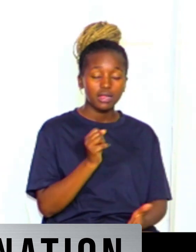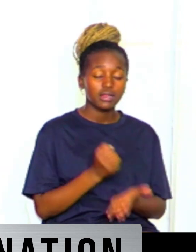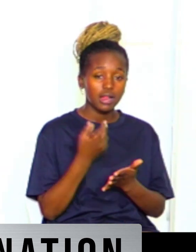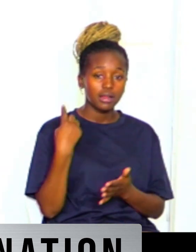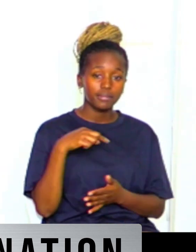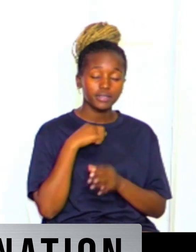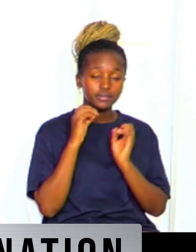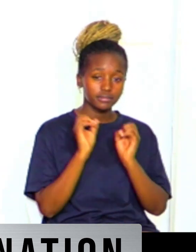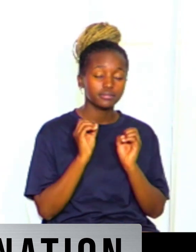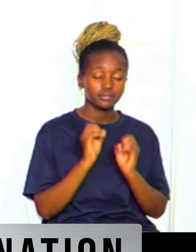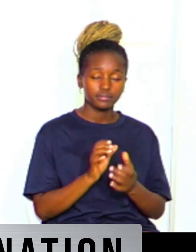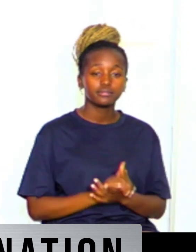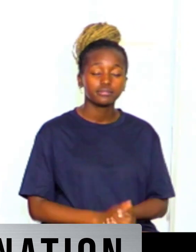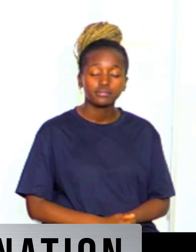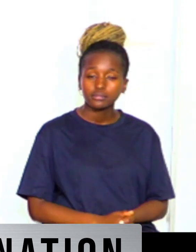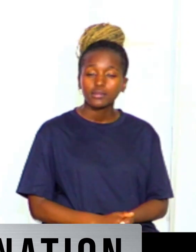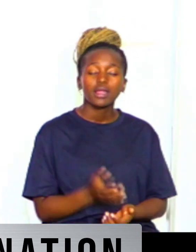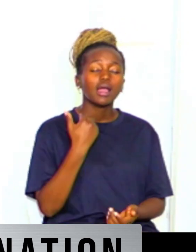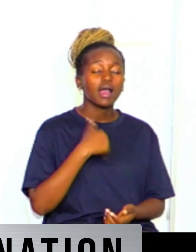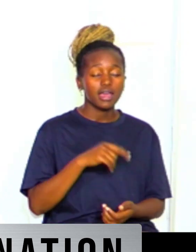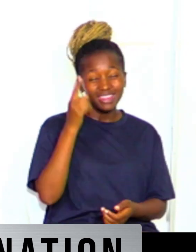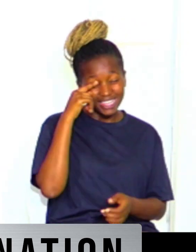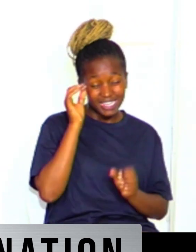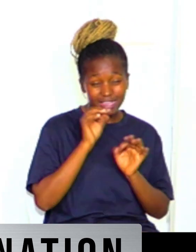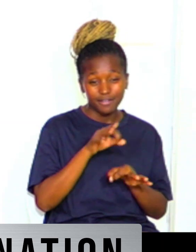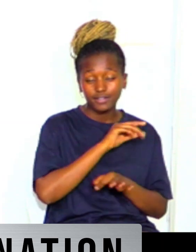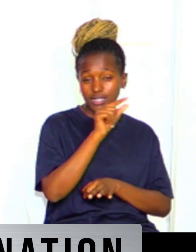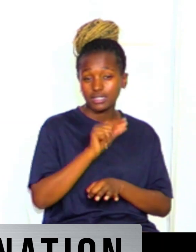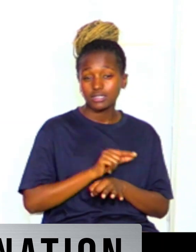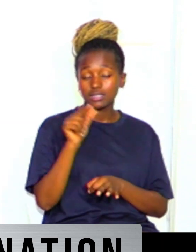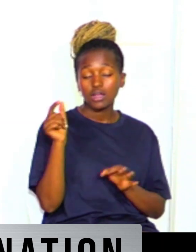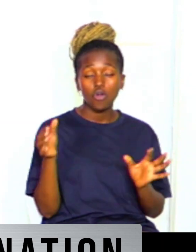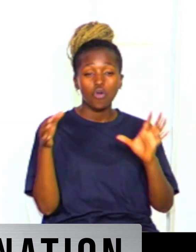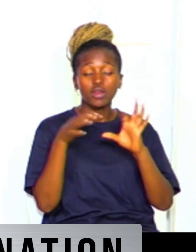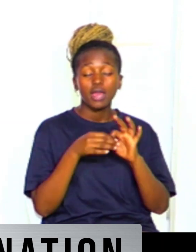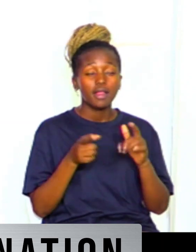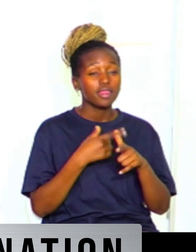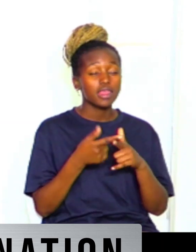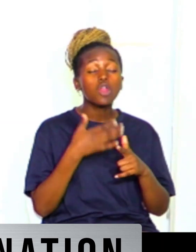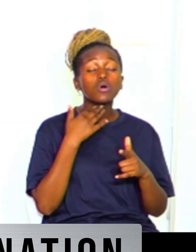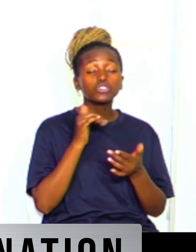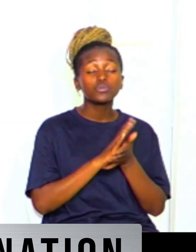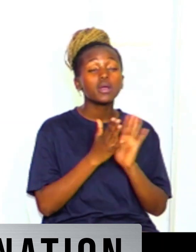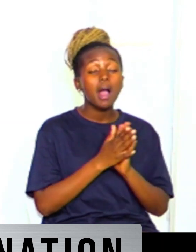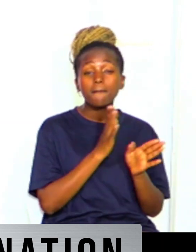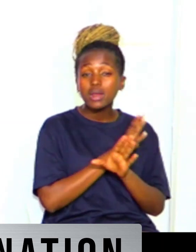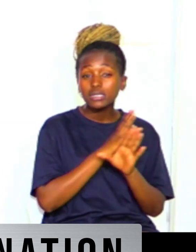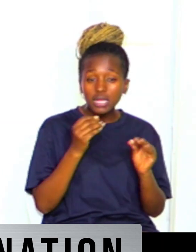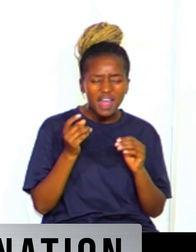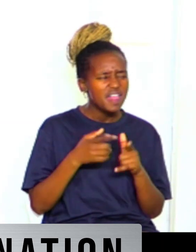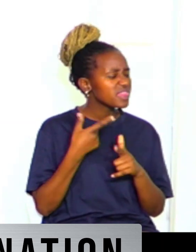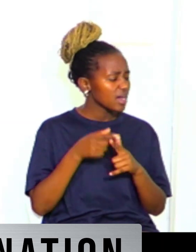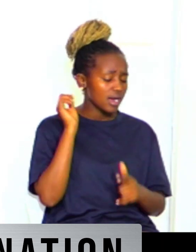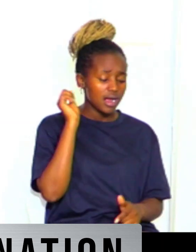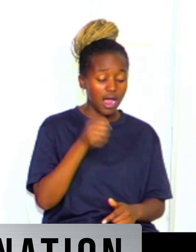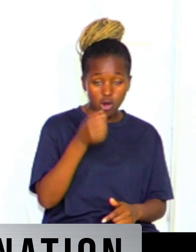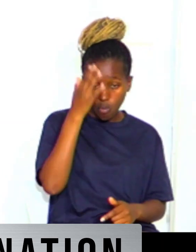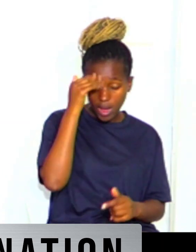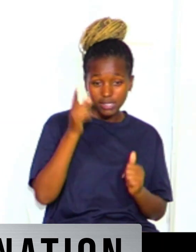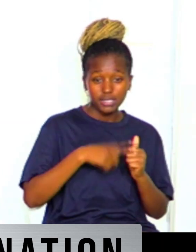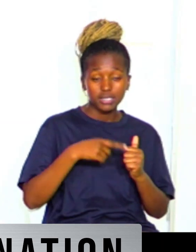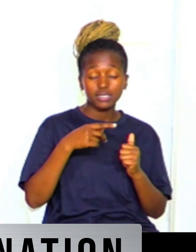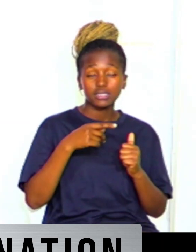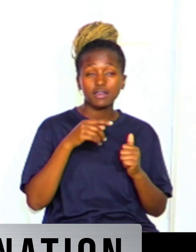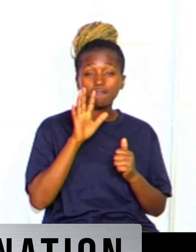do you know that sisi Gen Z tukitaka kuwa president tutakuwa? Okay. Tukitaka tutakuwa 65% of Kenyans are youths.